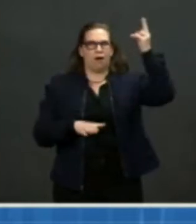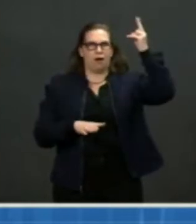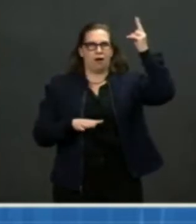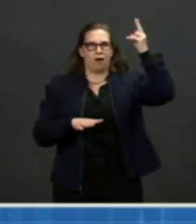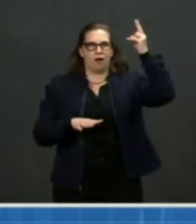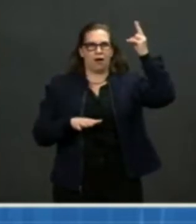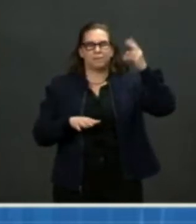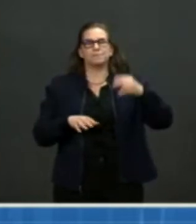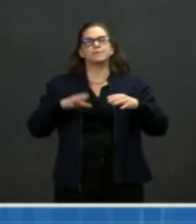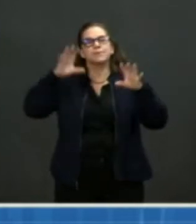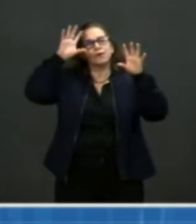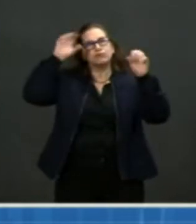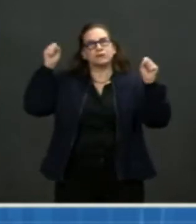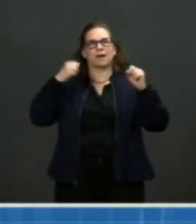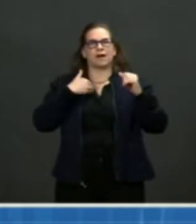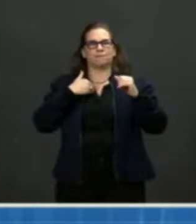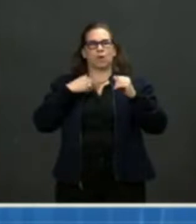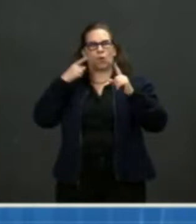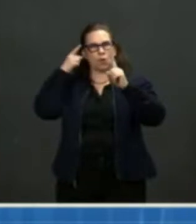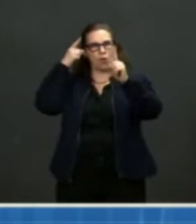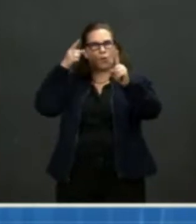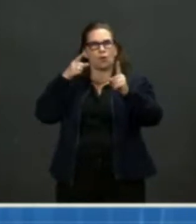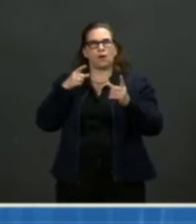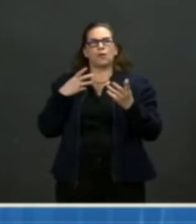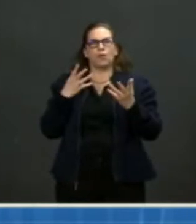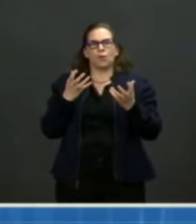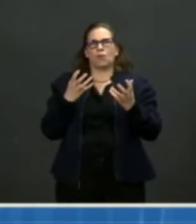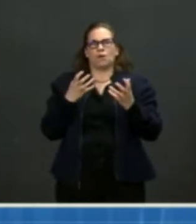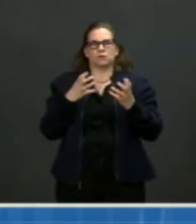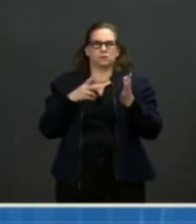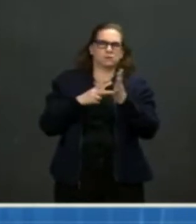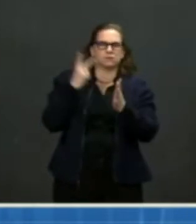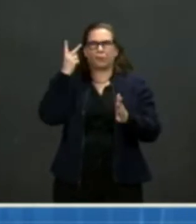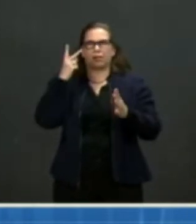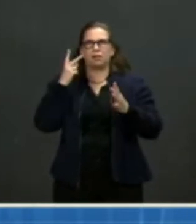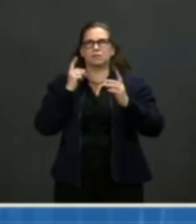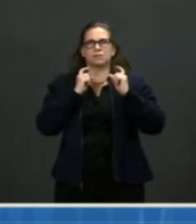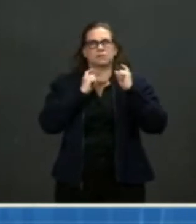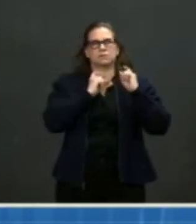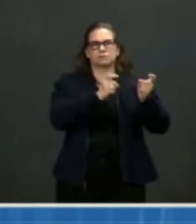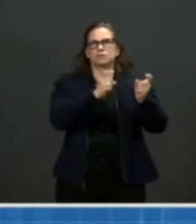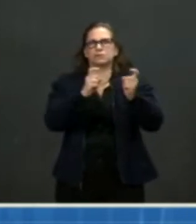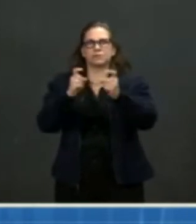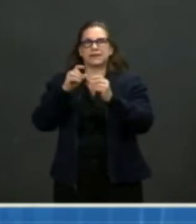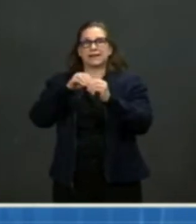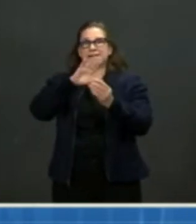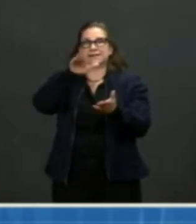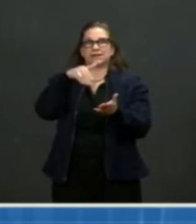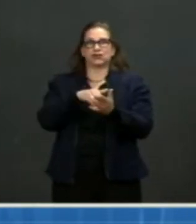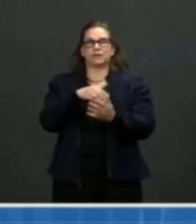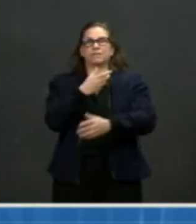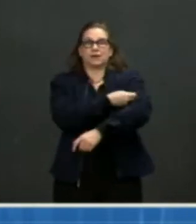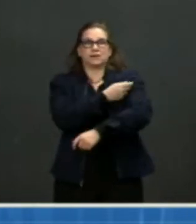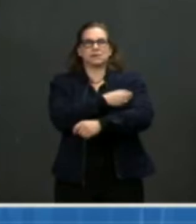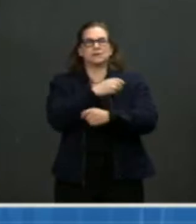vaccination centers run by FEMA and the U.S. military to ensure that we reach the hardest hit communities in this historic